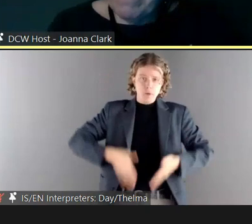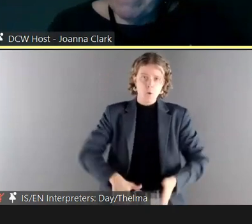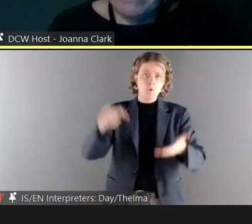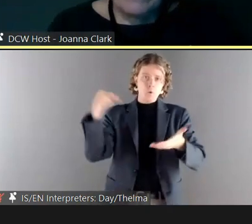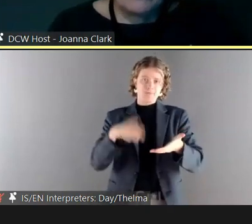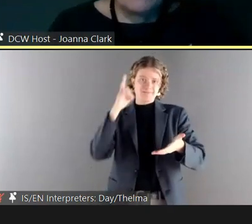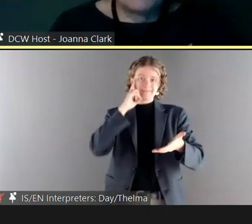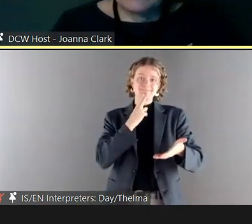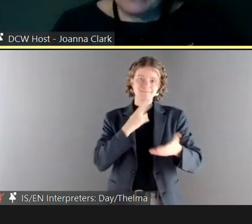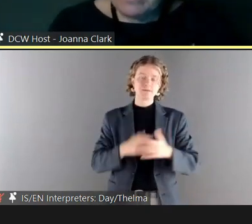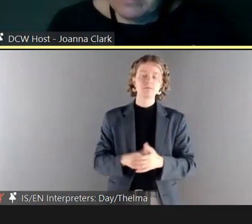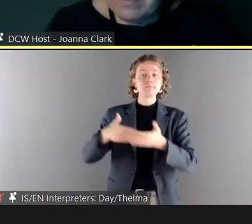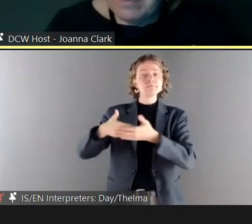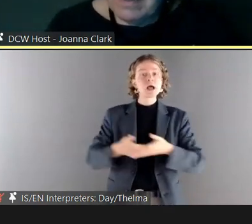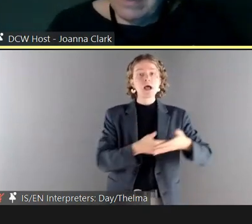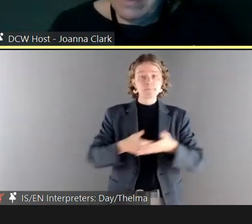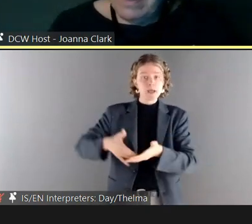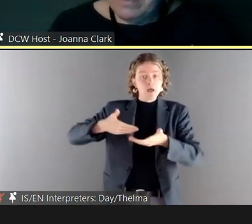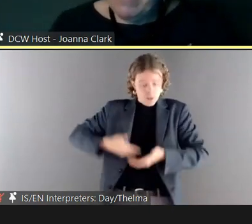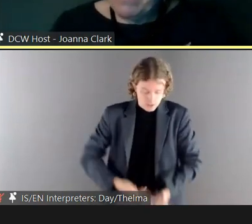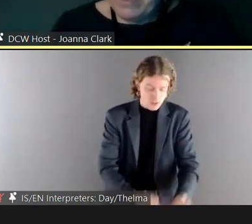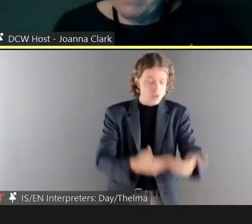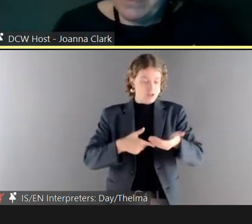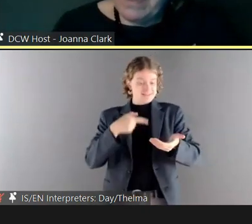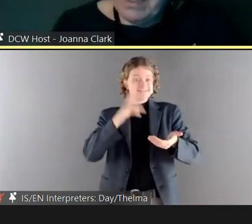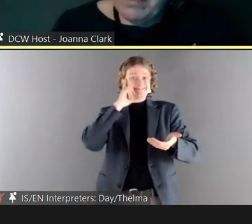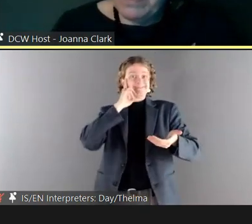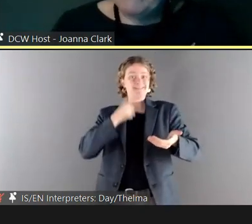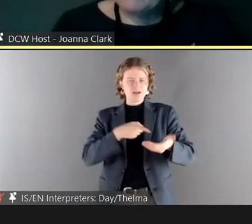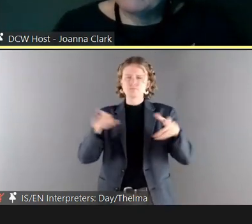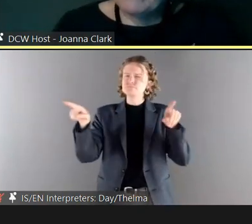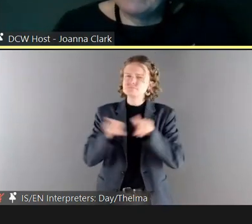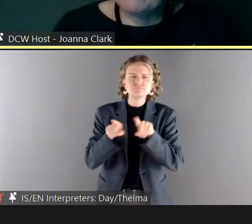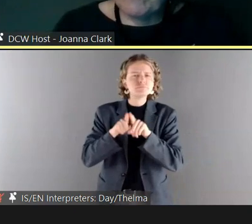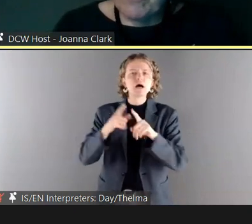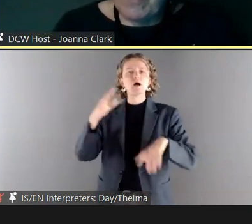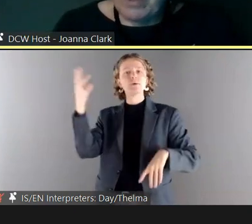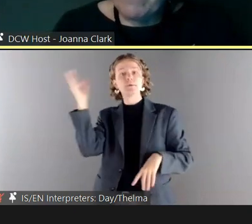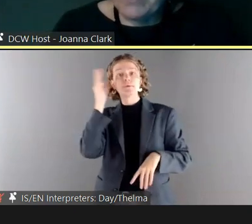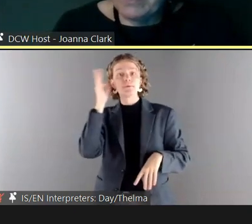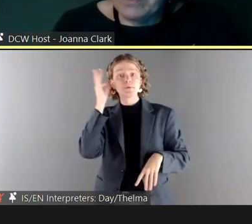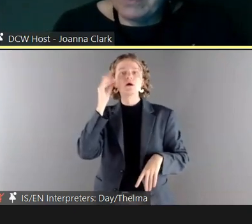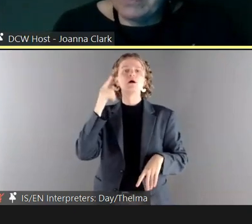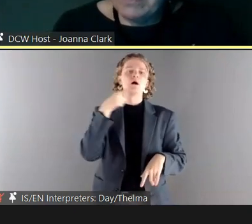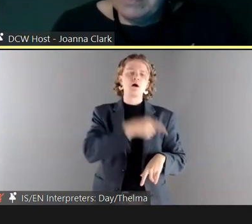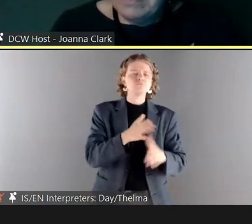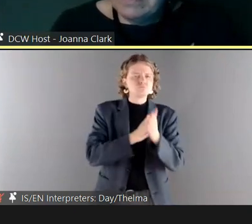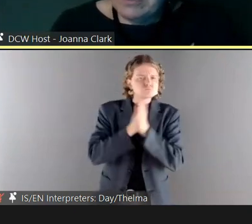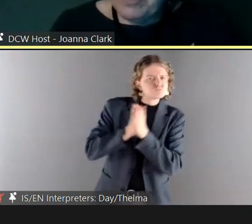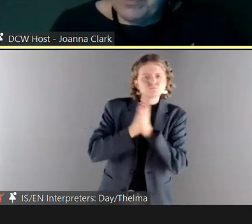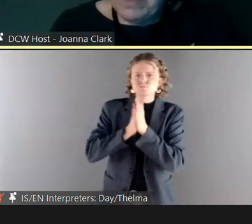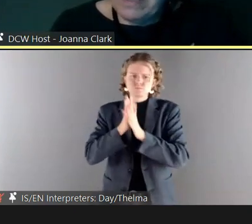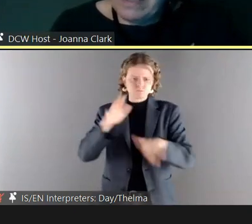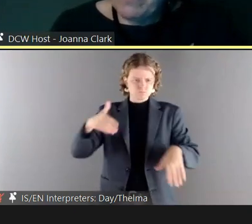deaf, just like a hearing baby, will have a natural drive to learn